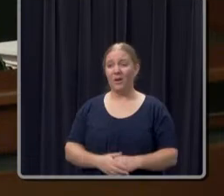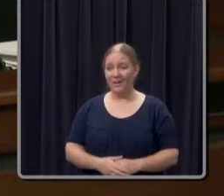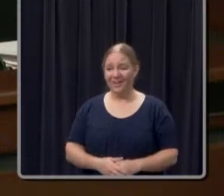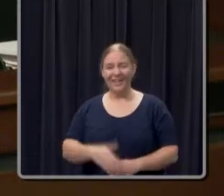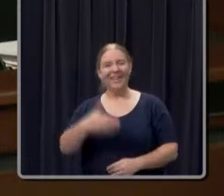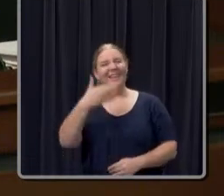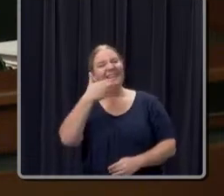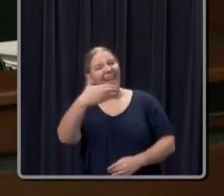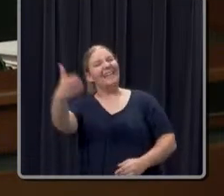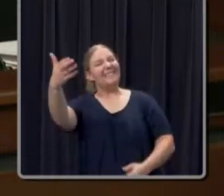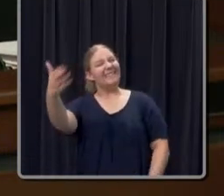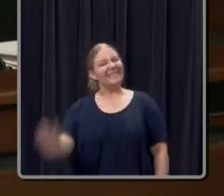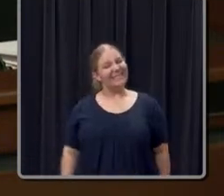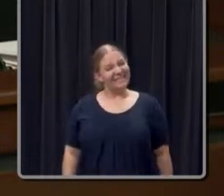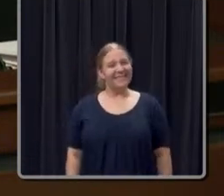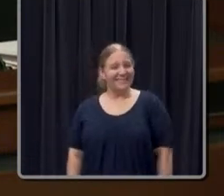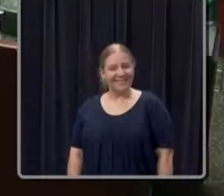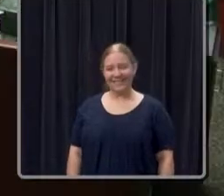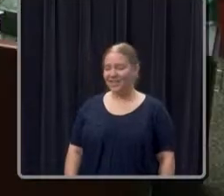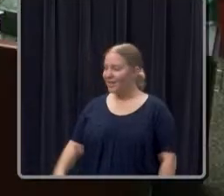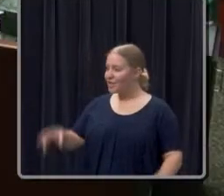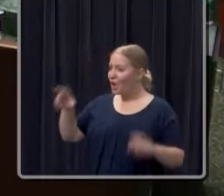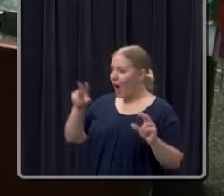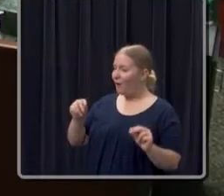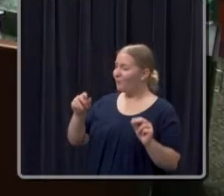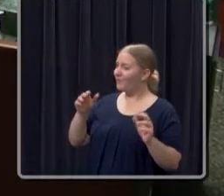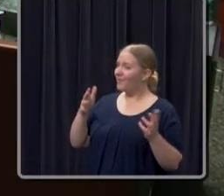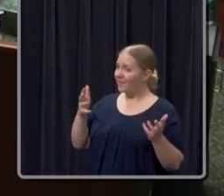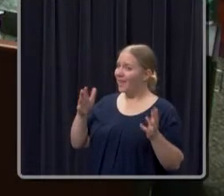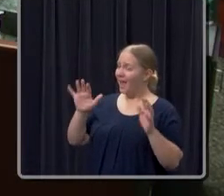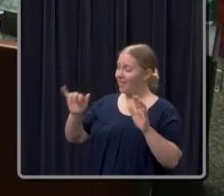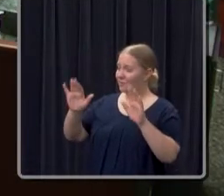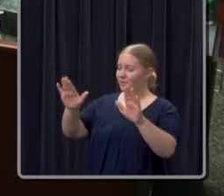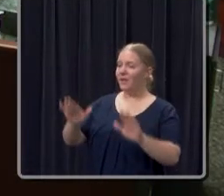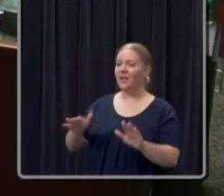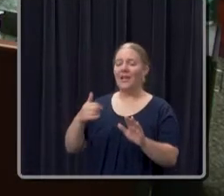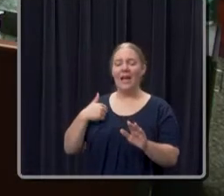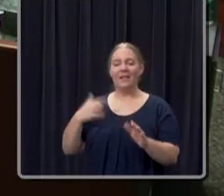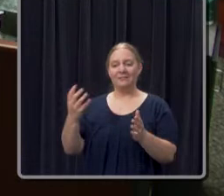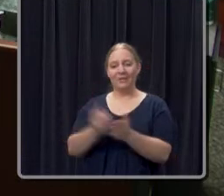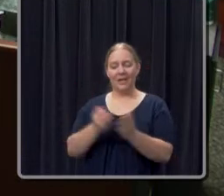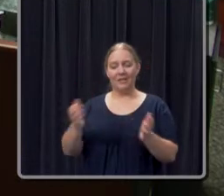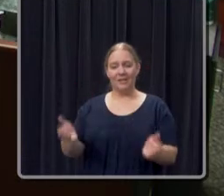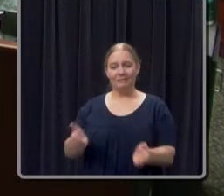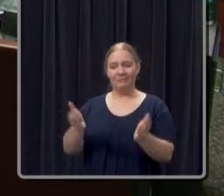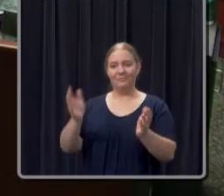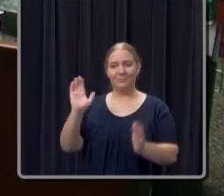thanks, Shannon. No, I think great comments. Gives me a Thank chance you. to push all that stuff. Anyone else?